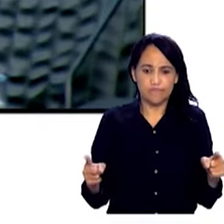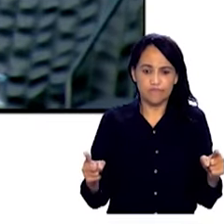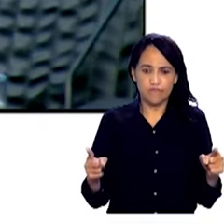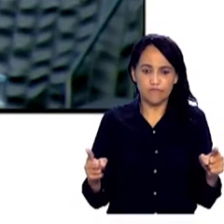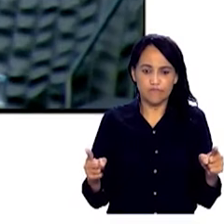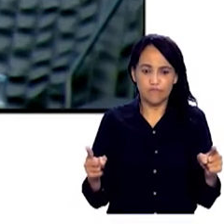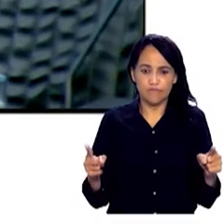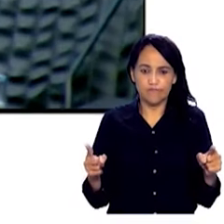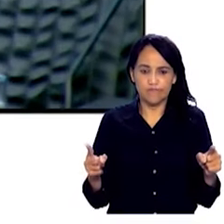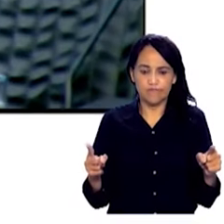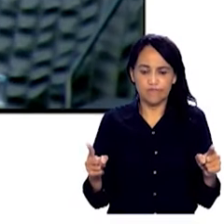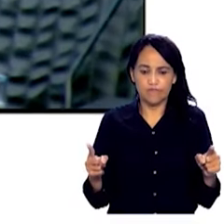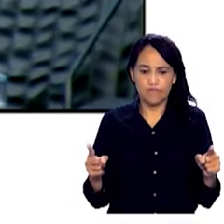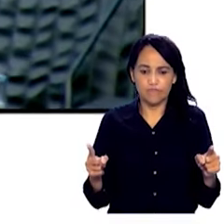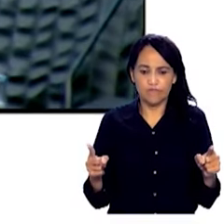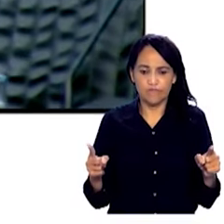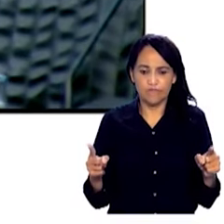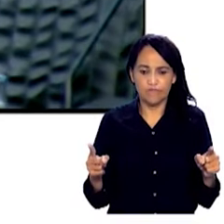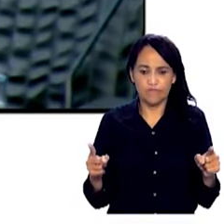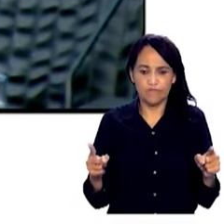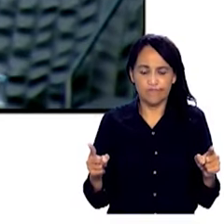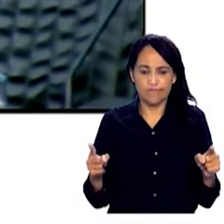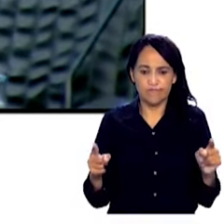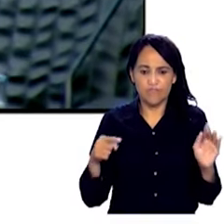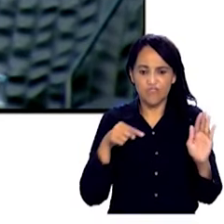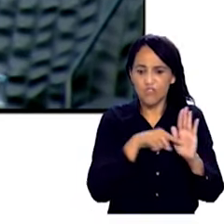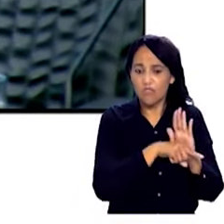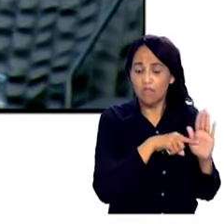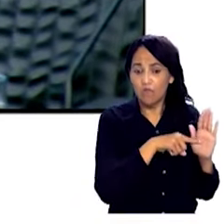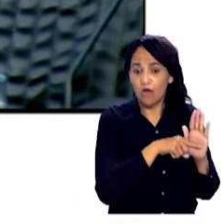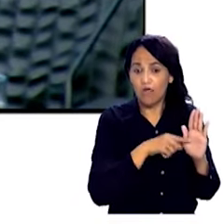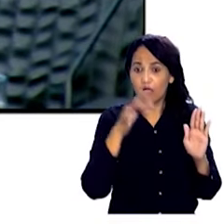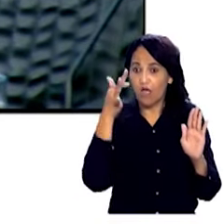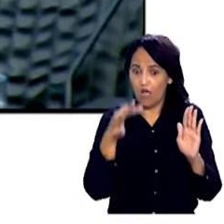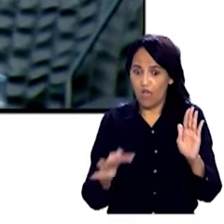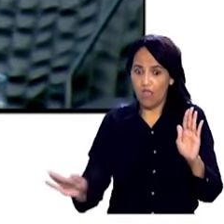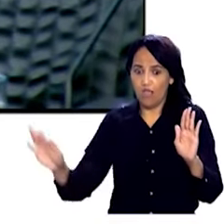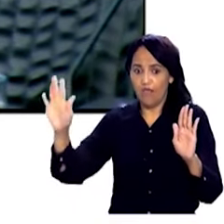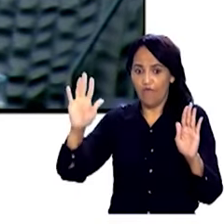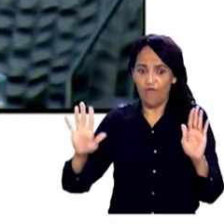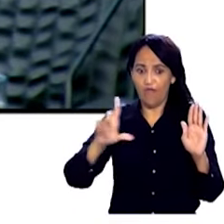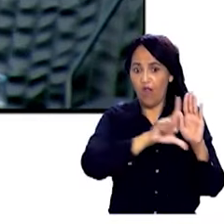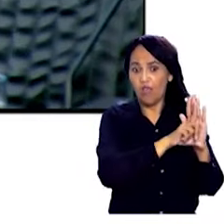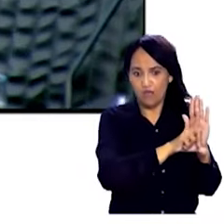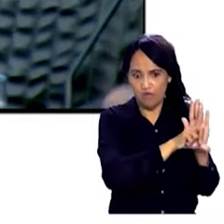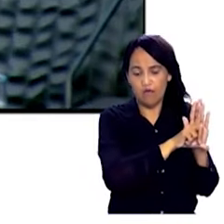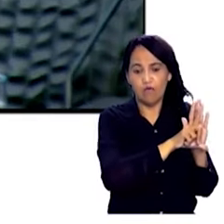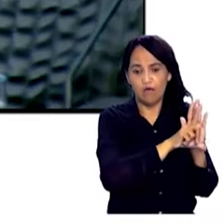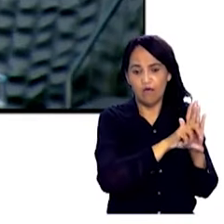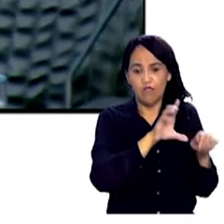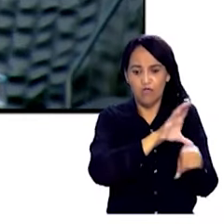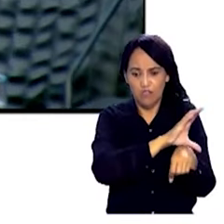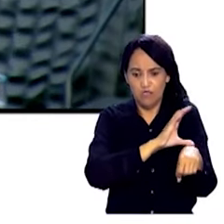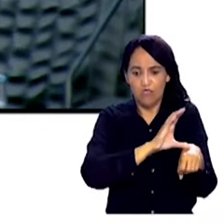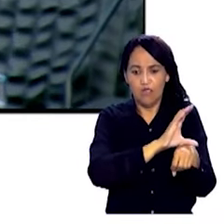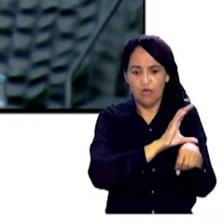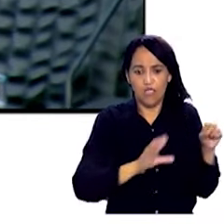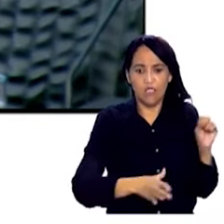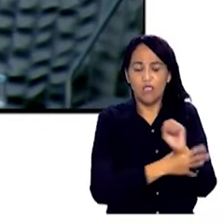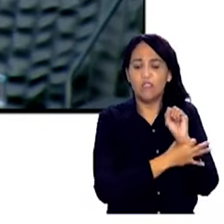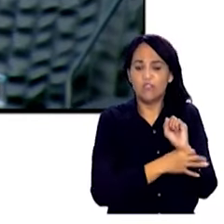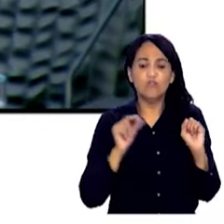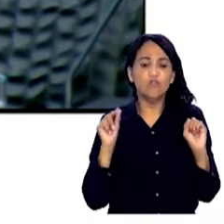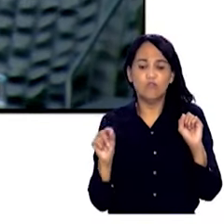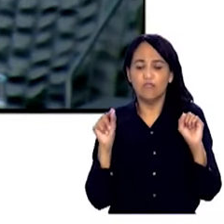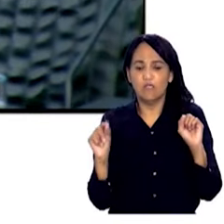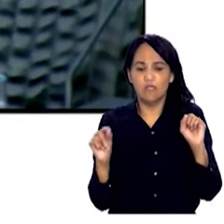Expert in deciding issu of Federal Law the constitution also Grants jurisdiction over admiralty and maritime